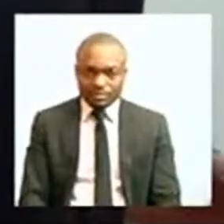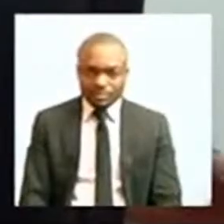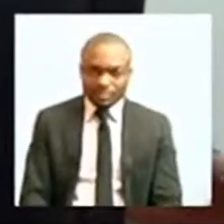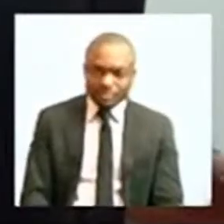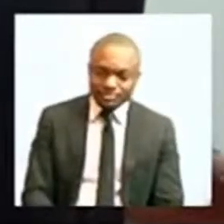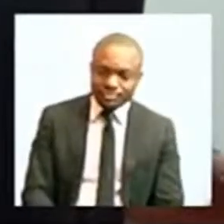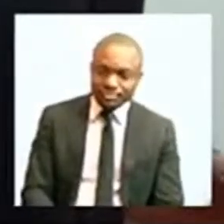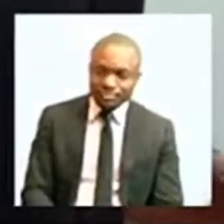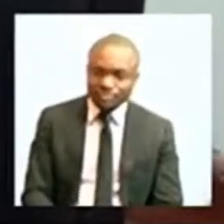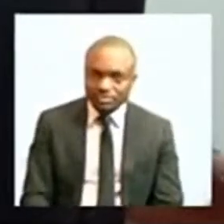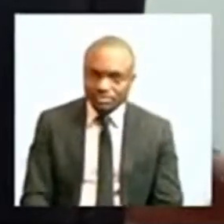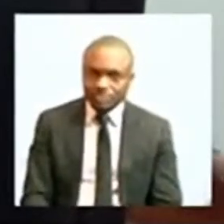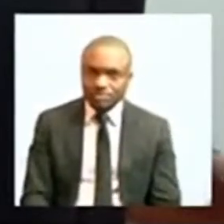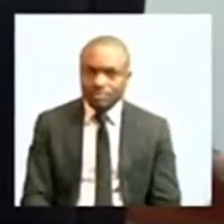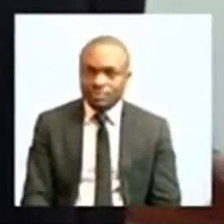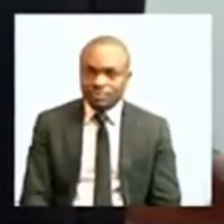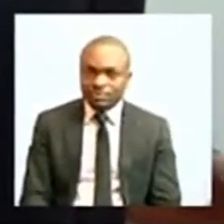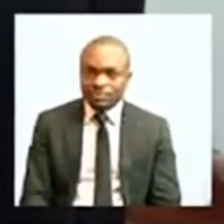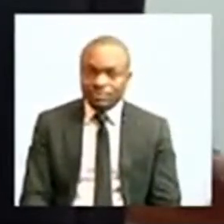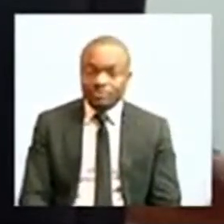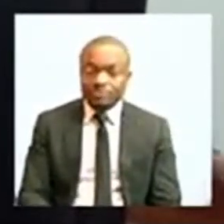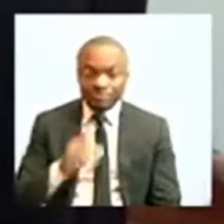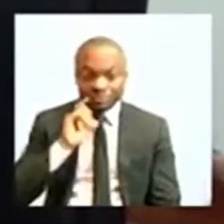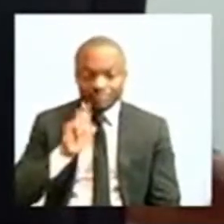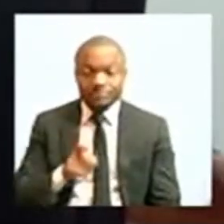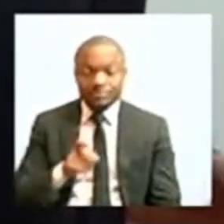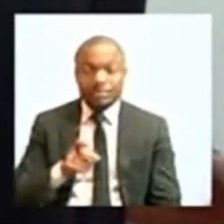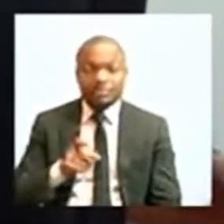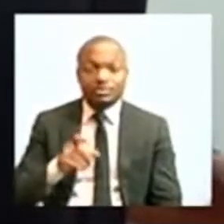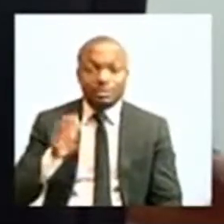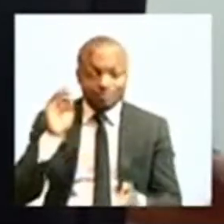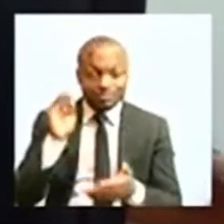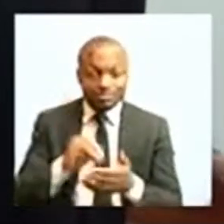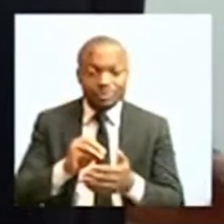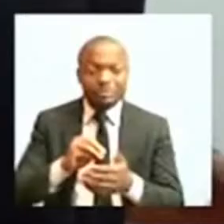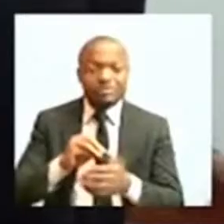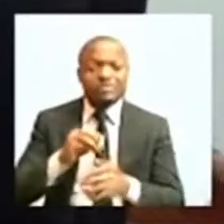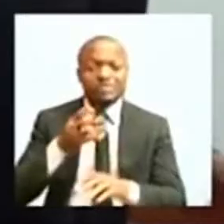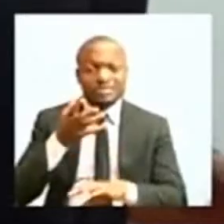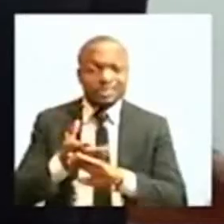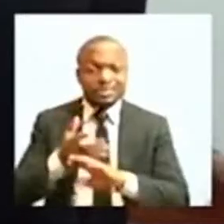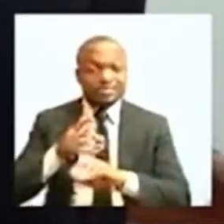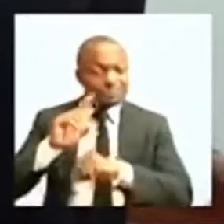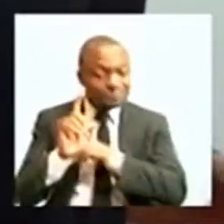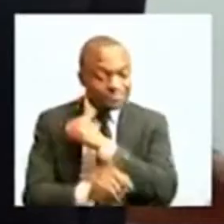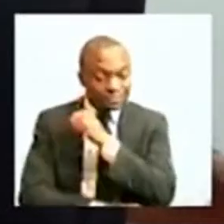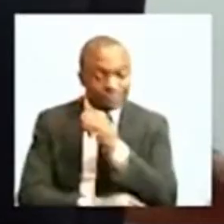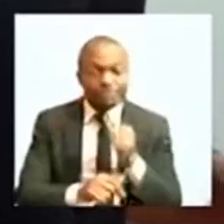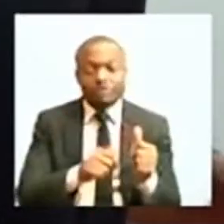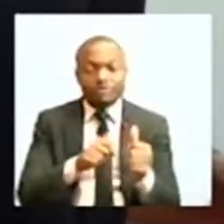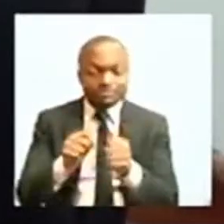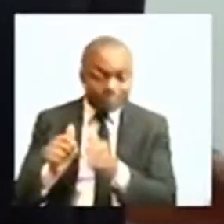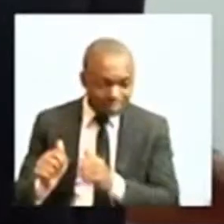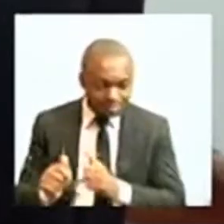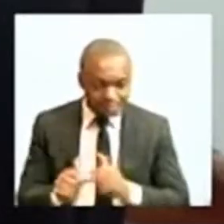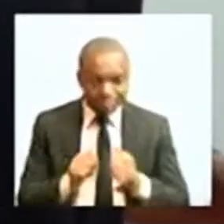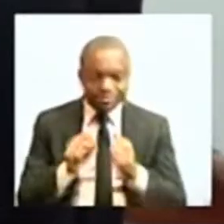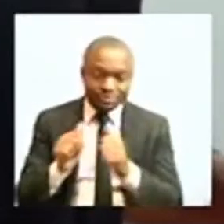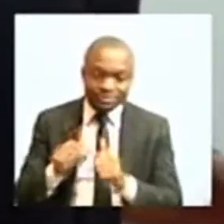Honorable from Fungwe said, the punitive action. I think that has to be also seen. So with